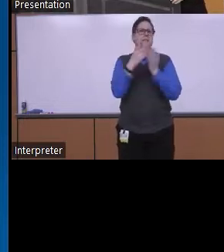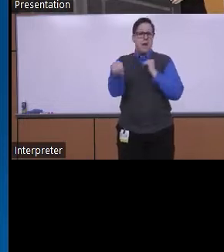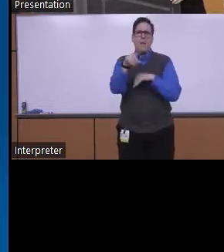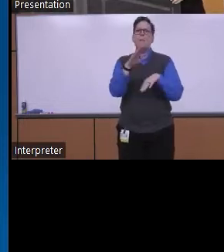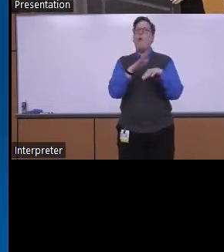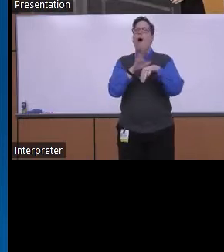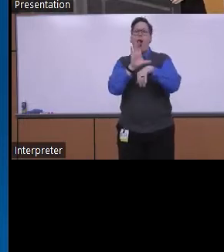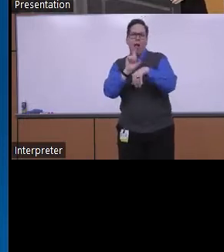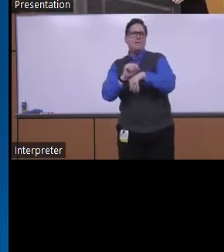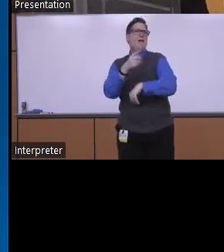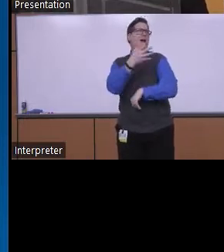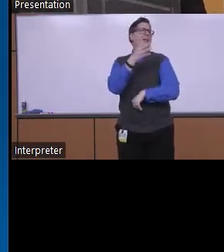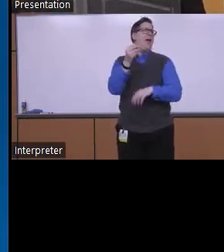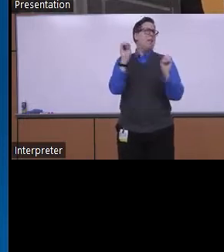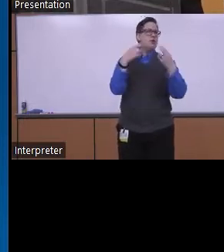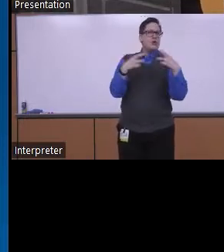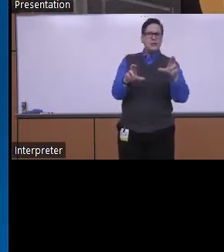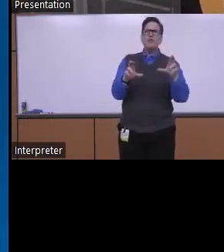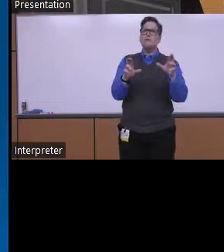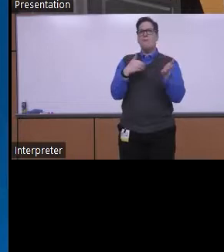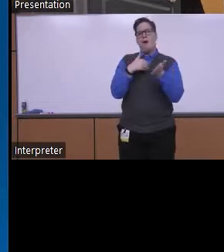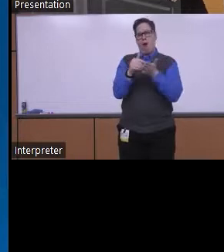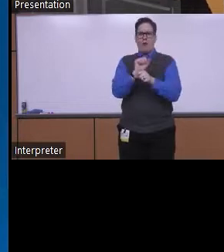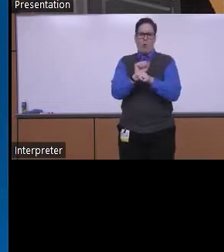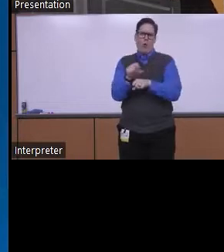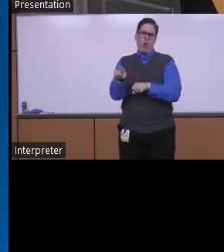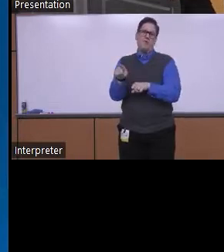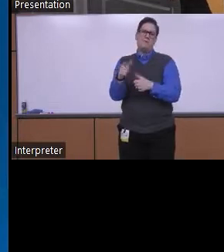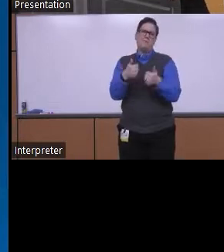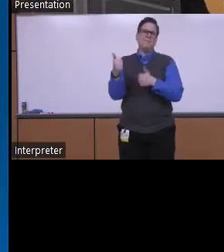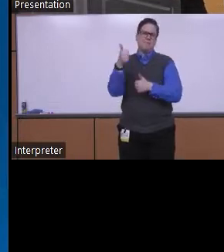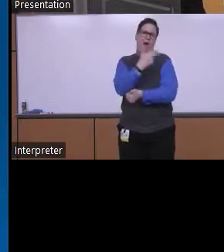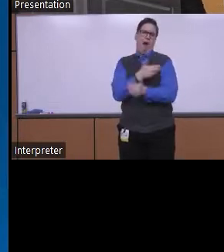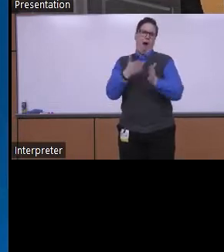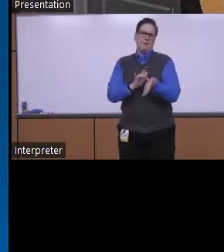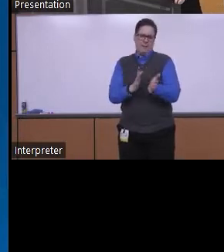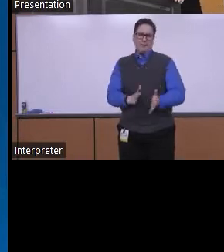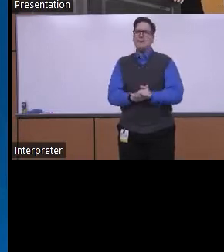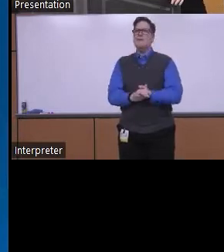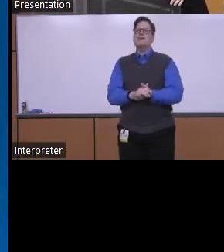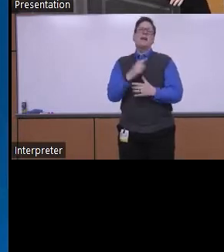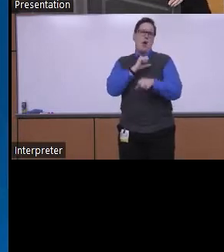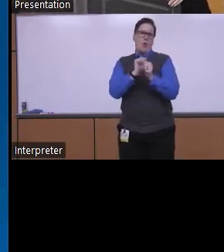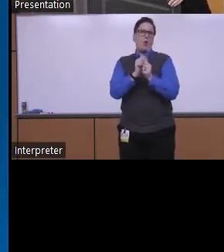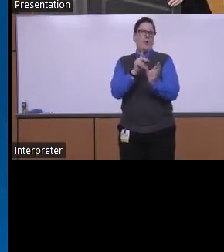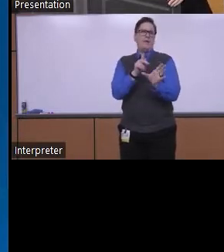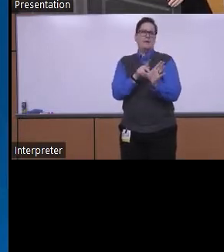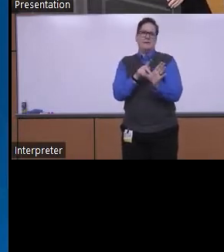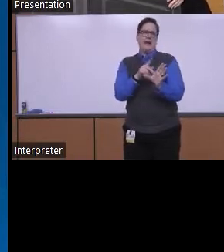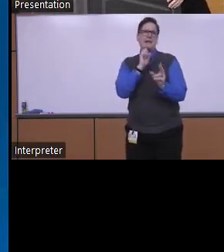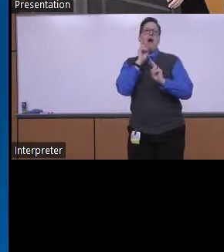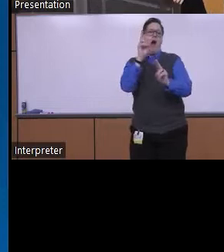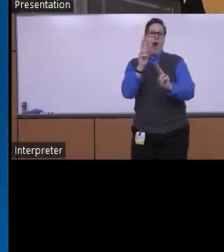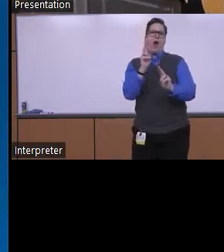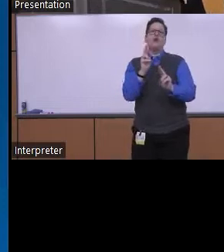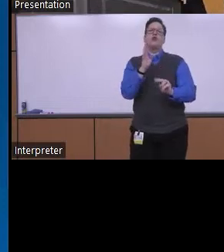on consults and in the emergency room where I often work as the admitting hospitalist, and your med psych work. And it's really kind of an honor